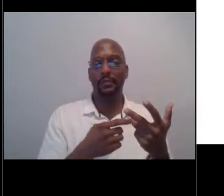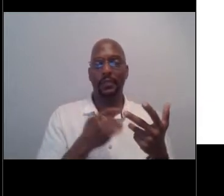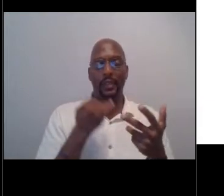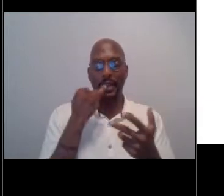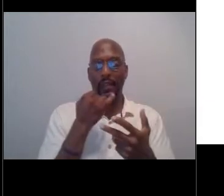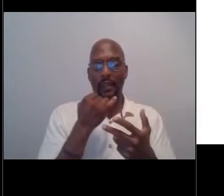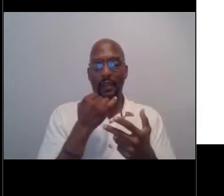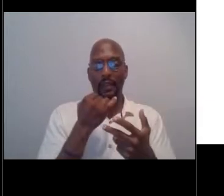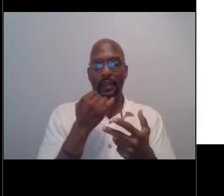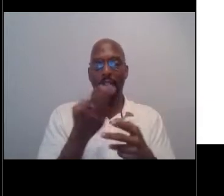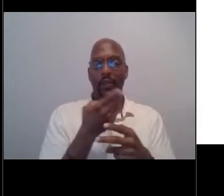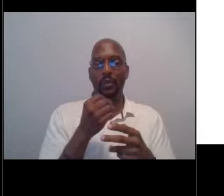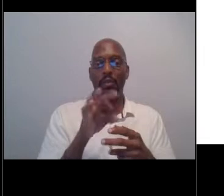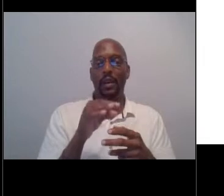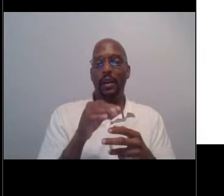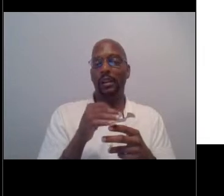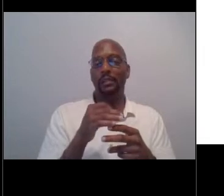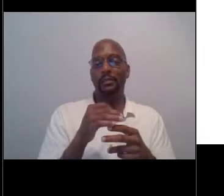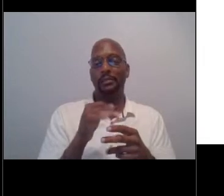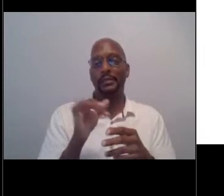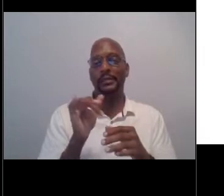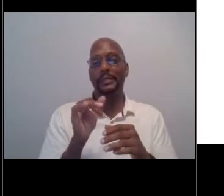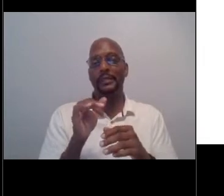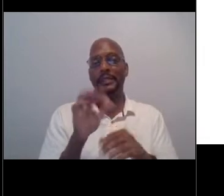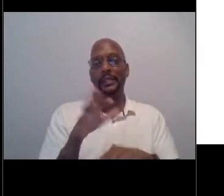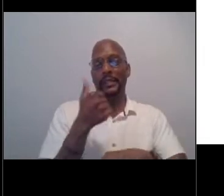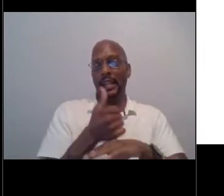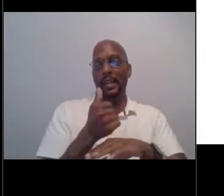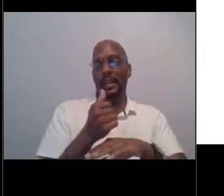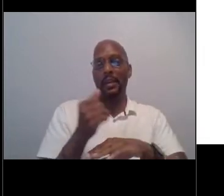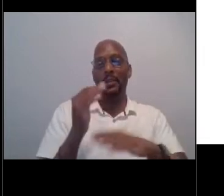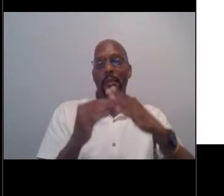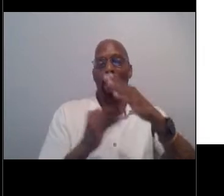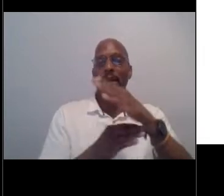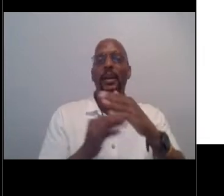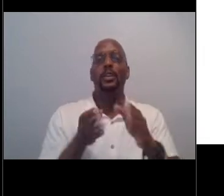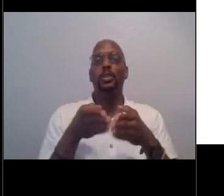the use of existing infrastructure can deliver the reliability to